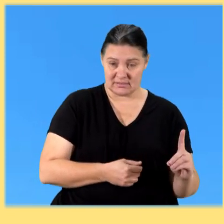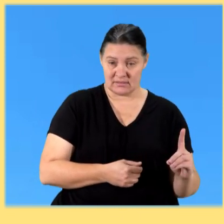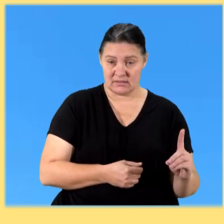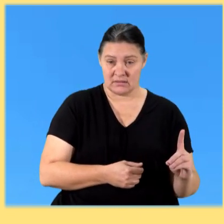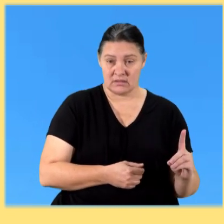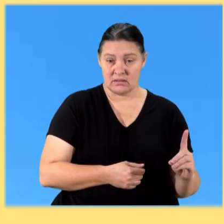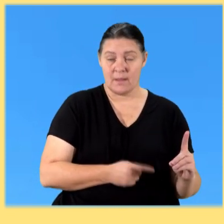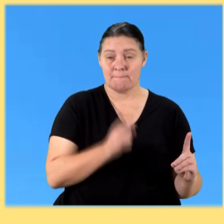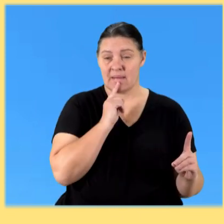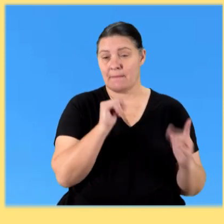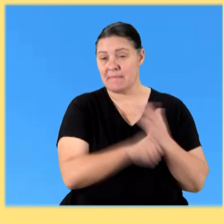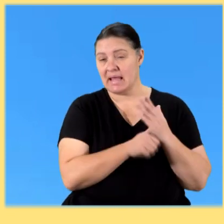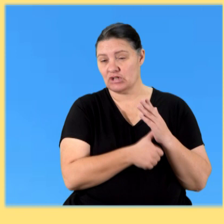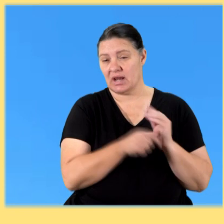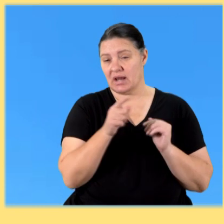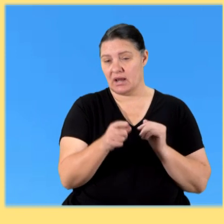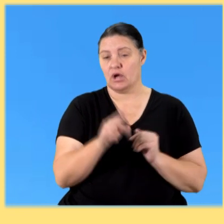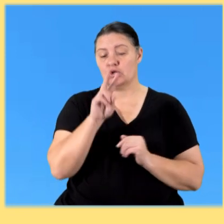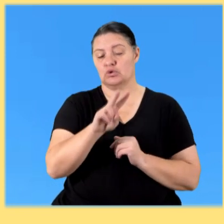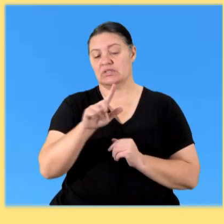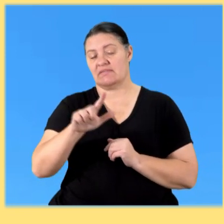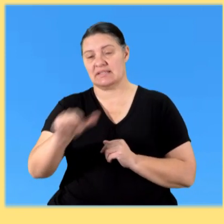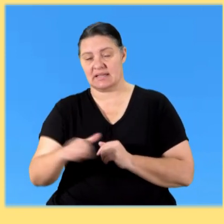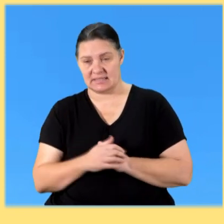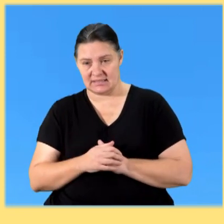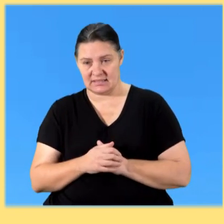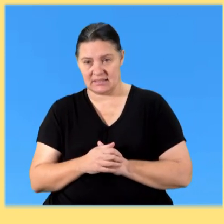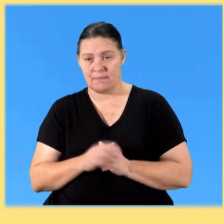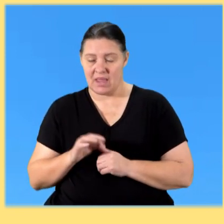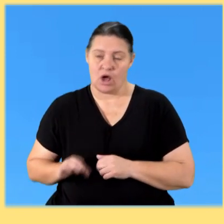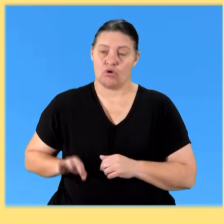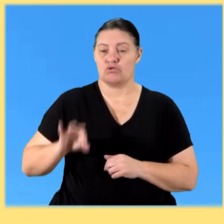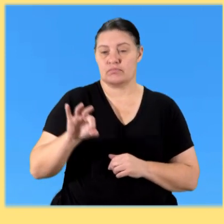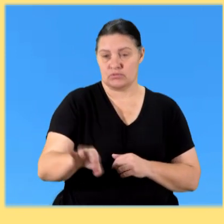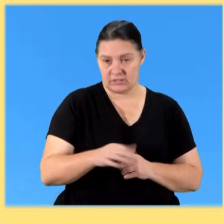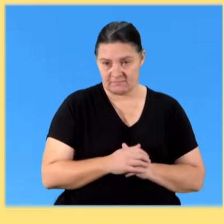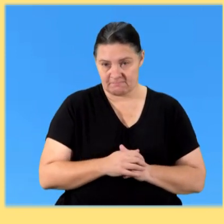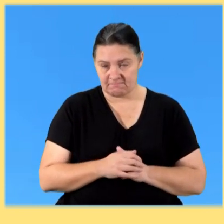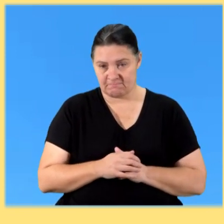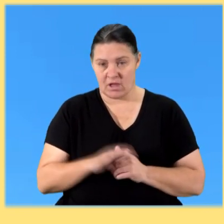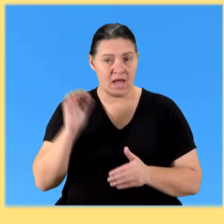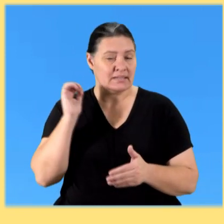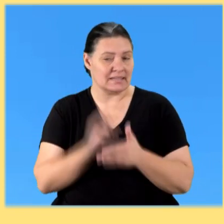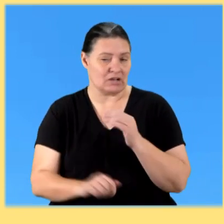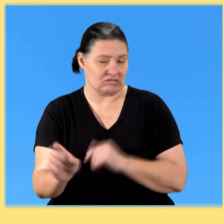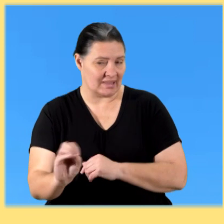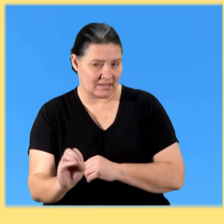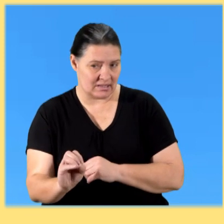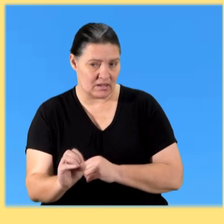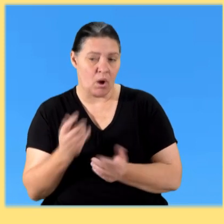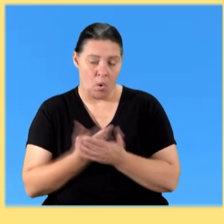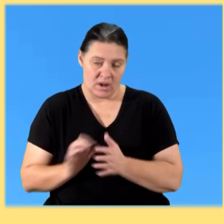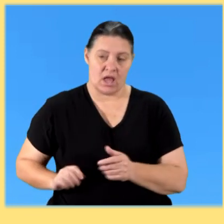side, and then I'll have my pension fund, 276. This is contribution. No deduction in